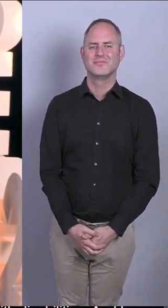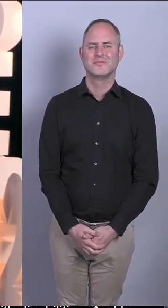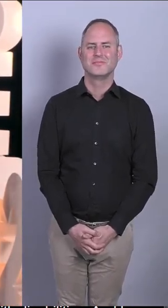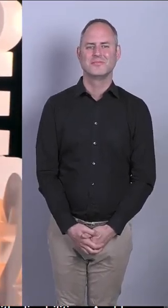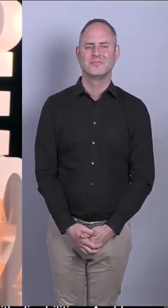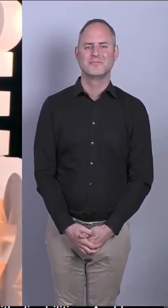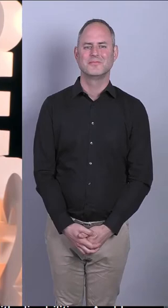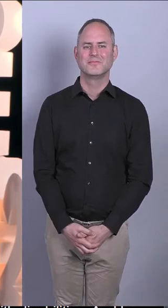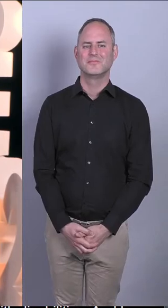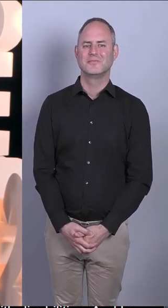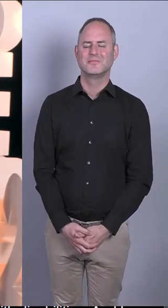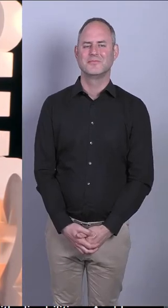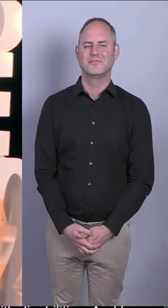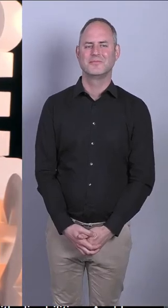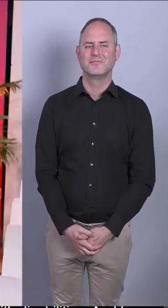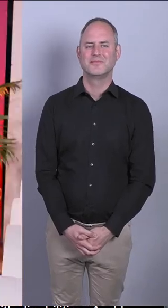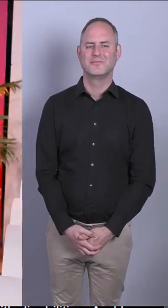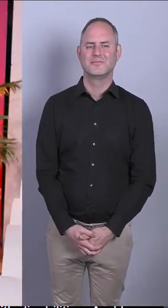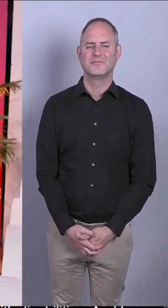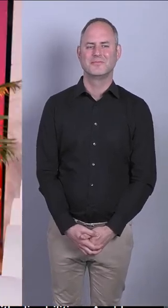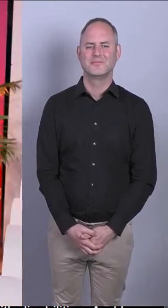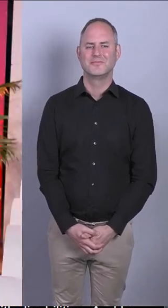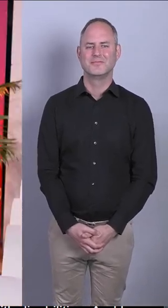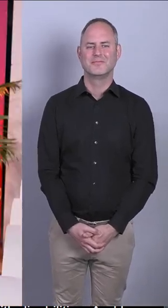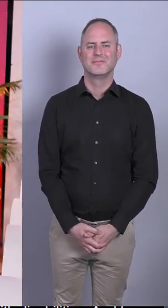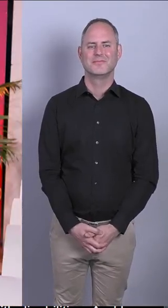Mannschaft, die hat wieder mal alles im Griff.